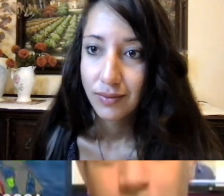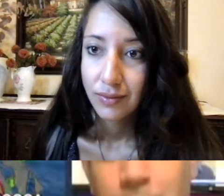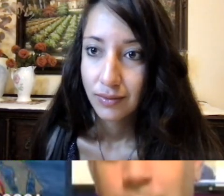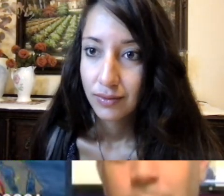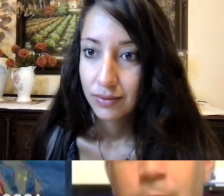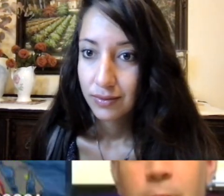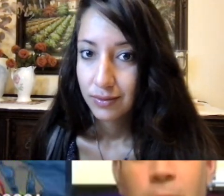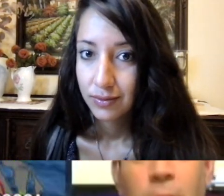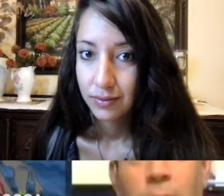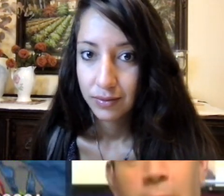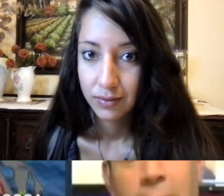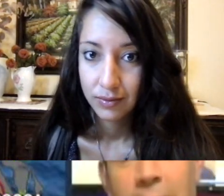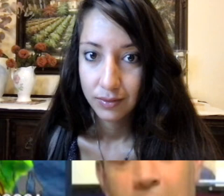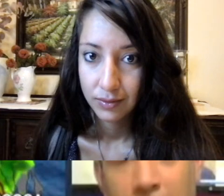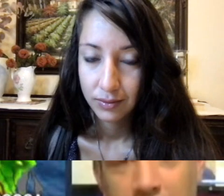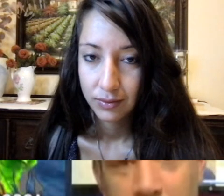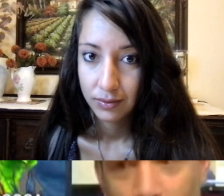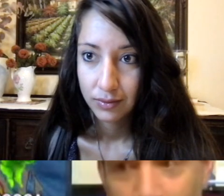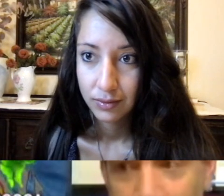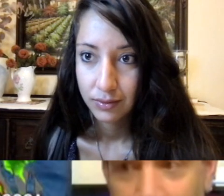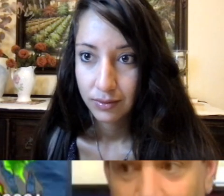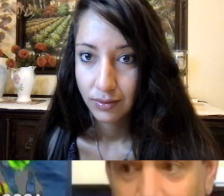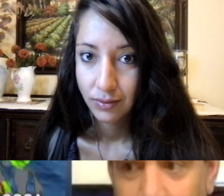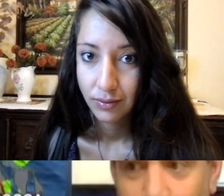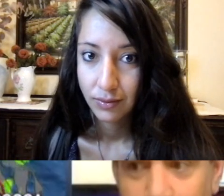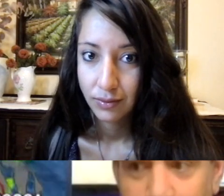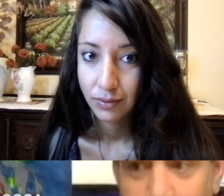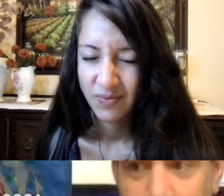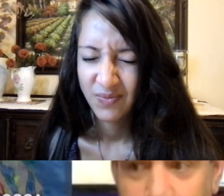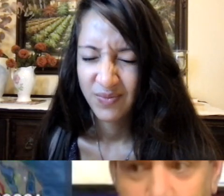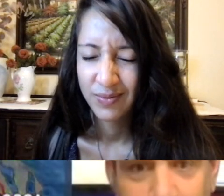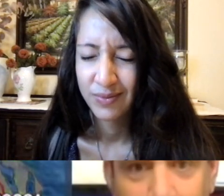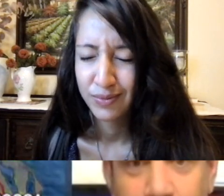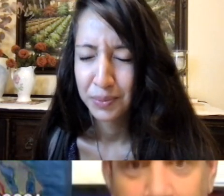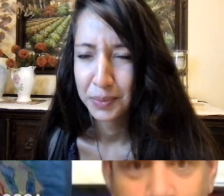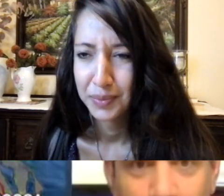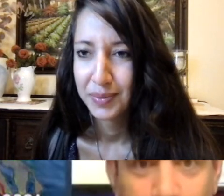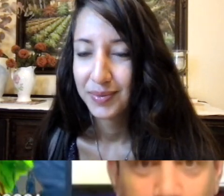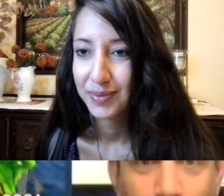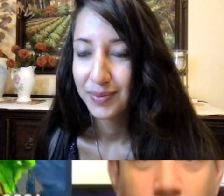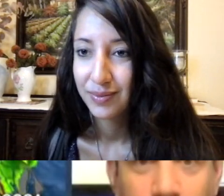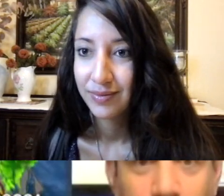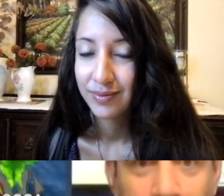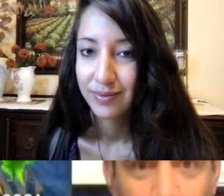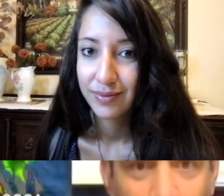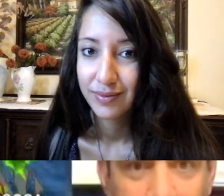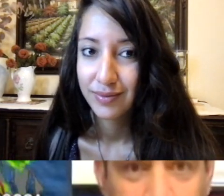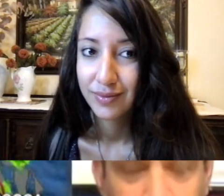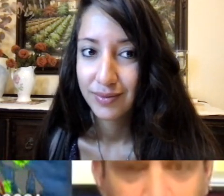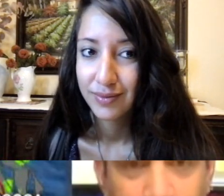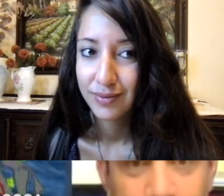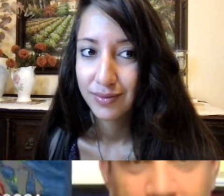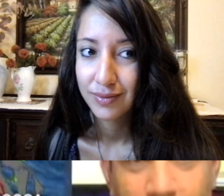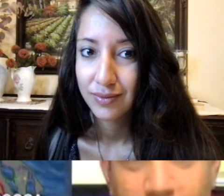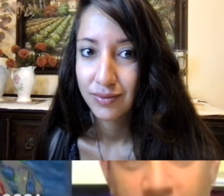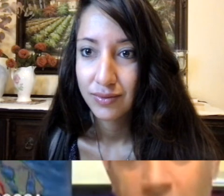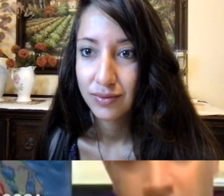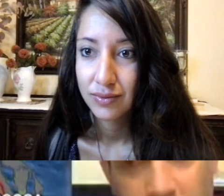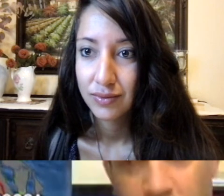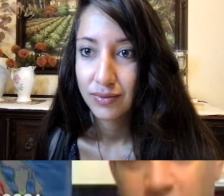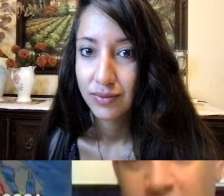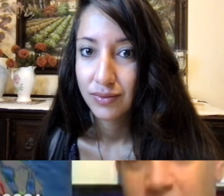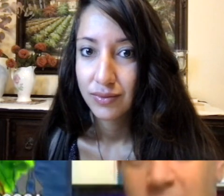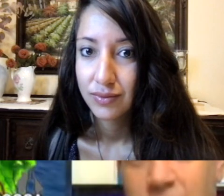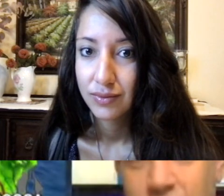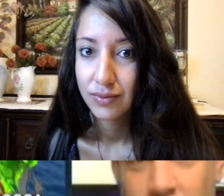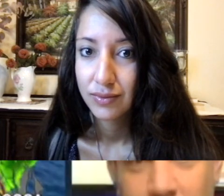So... And I think the worst for Stoppy is probably over as the winds have really calmed down,